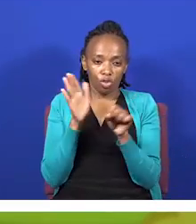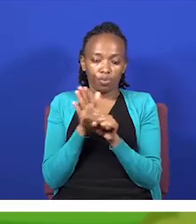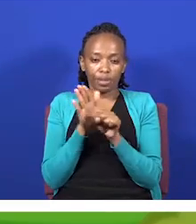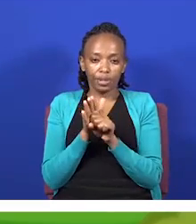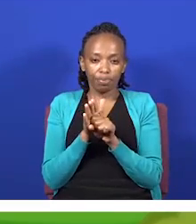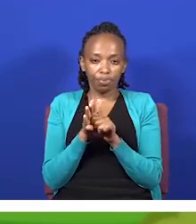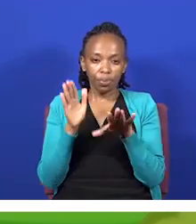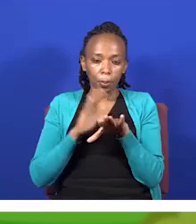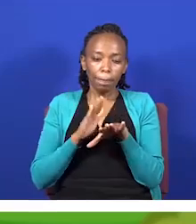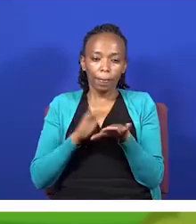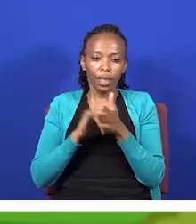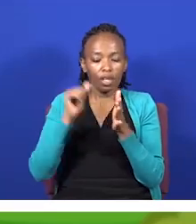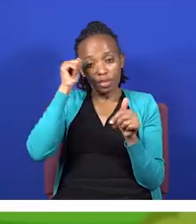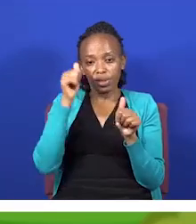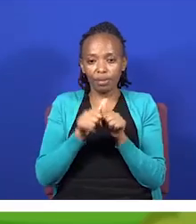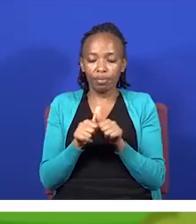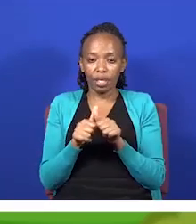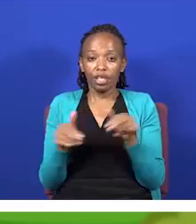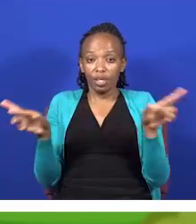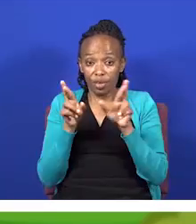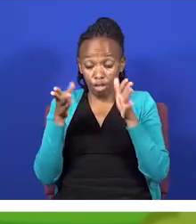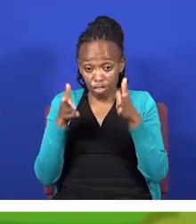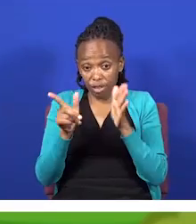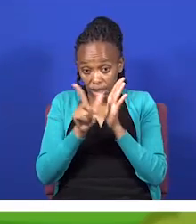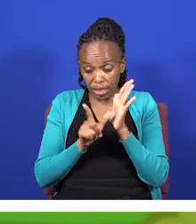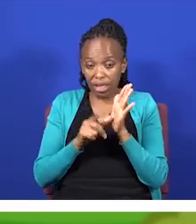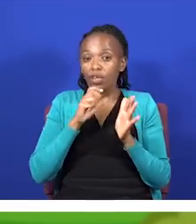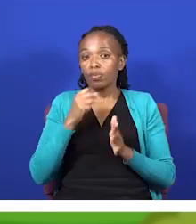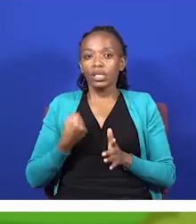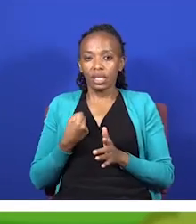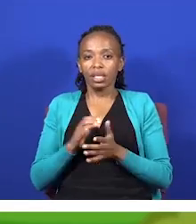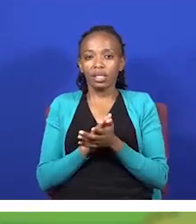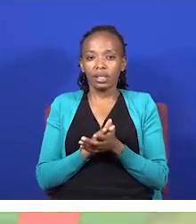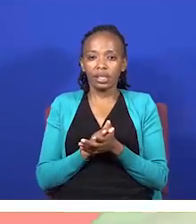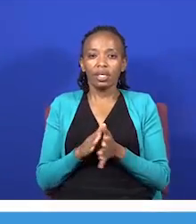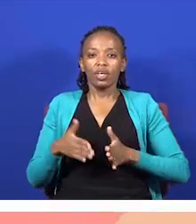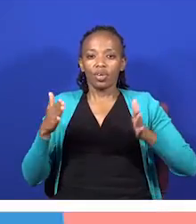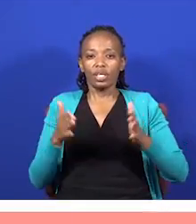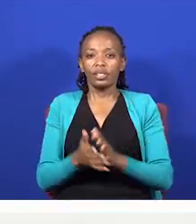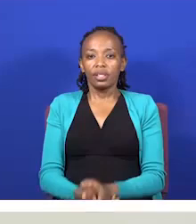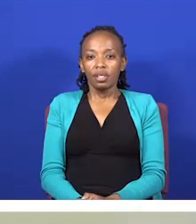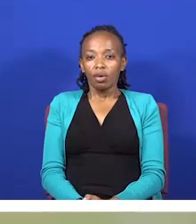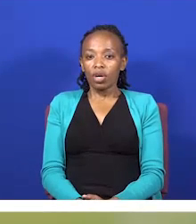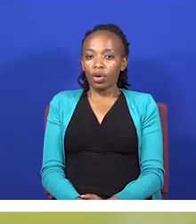It is good that you remember. Are you ready for today's lesson, boys and girls? Great.